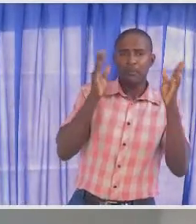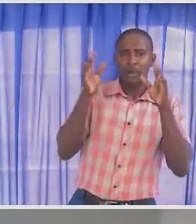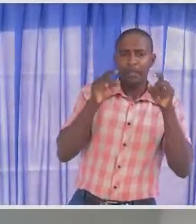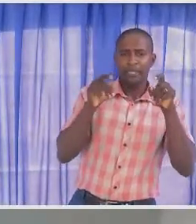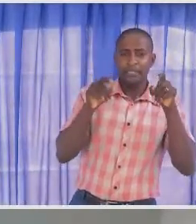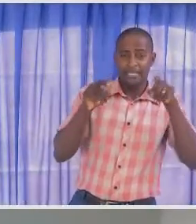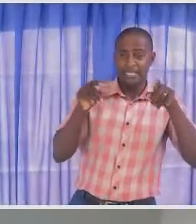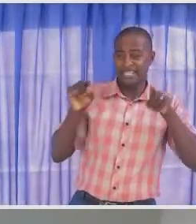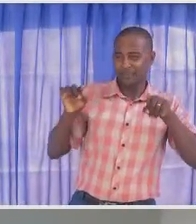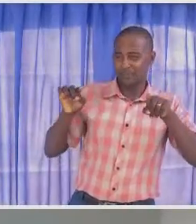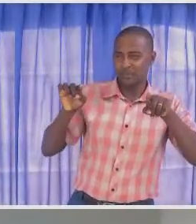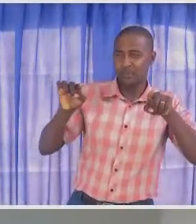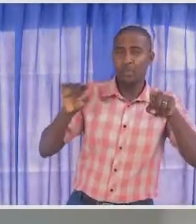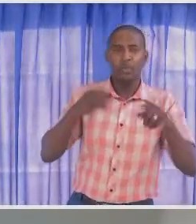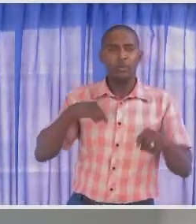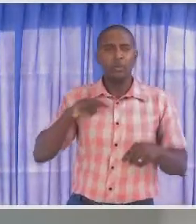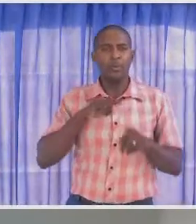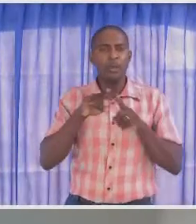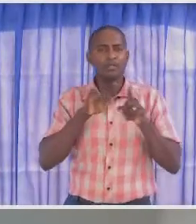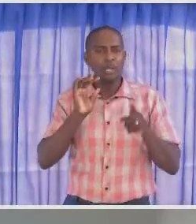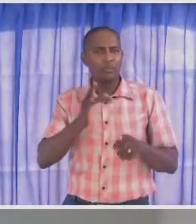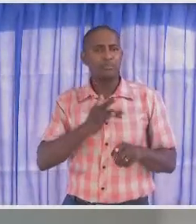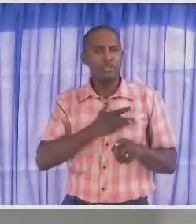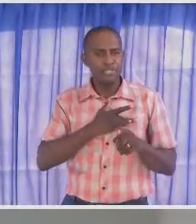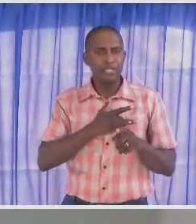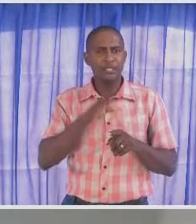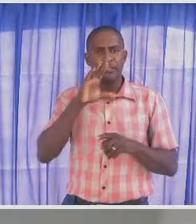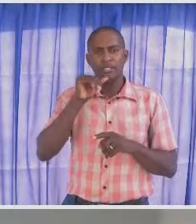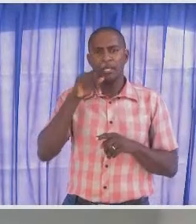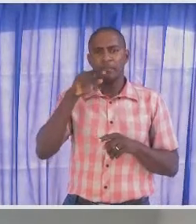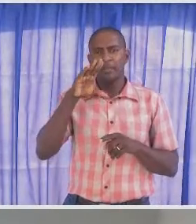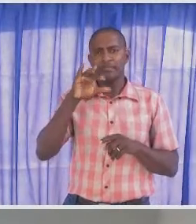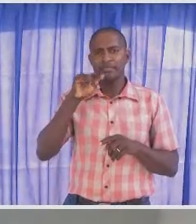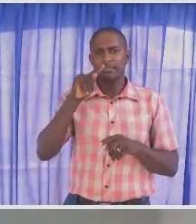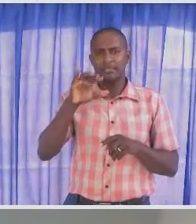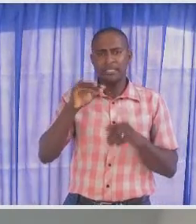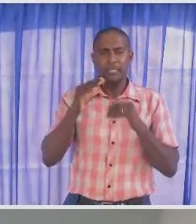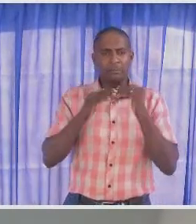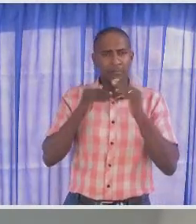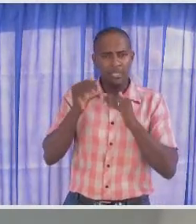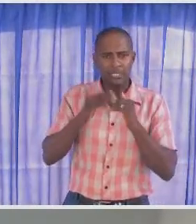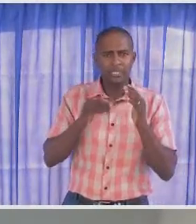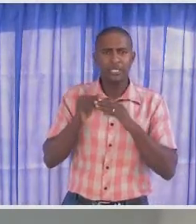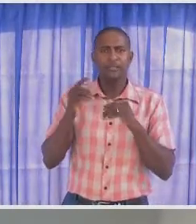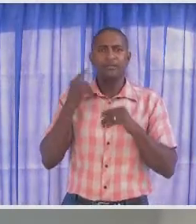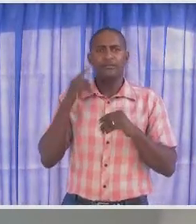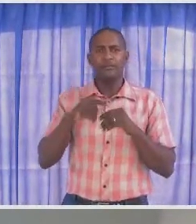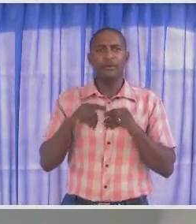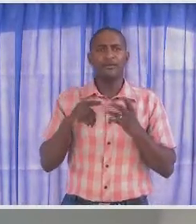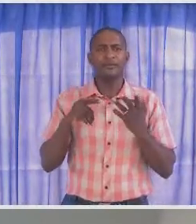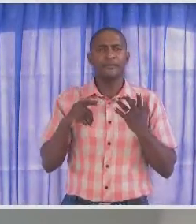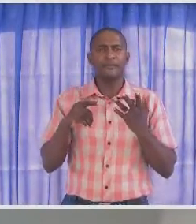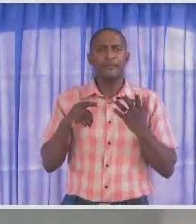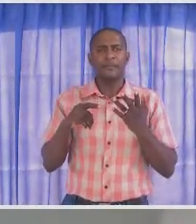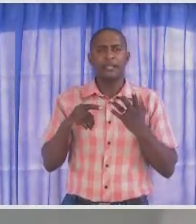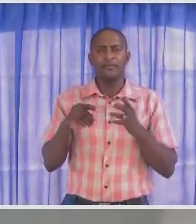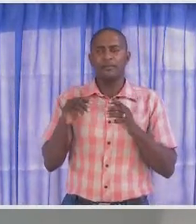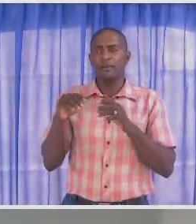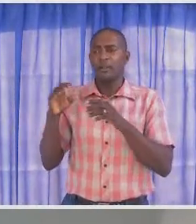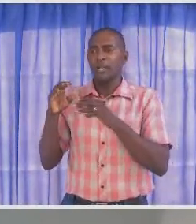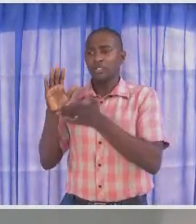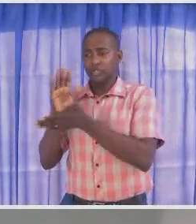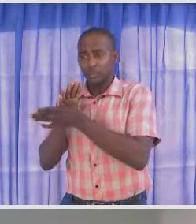also appreciate the capacity building and professional development programs for academic and non-academic